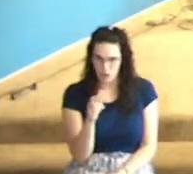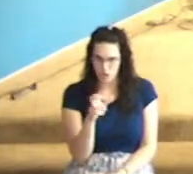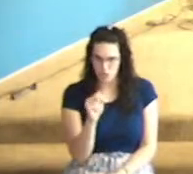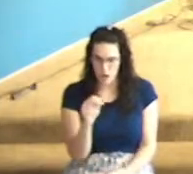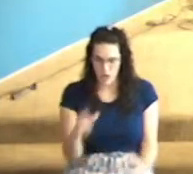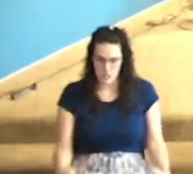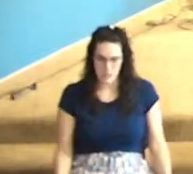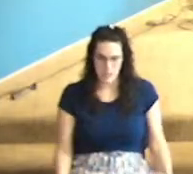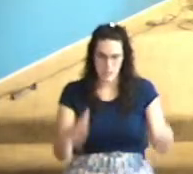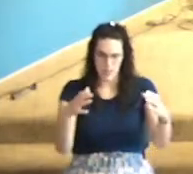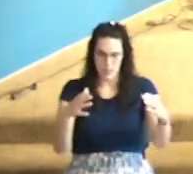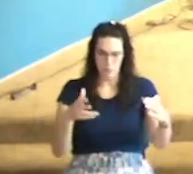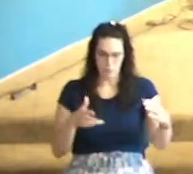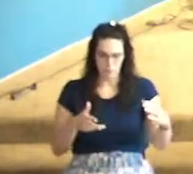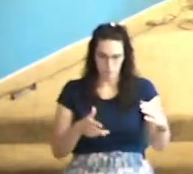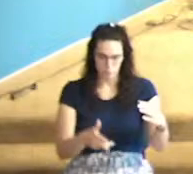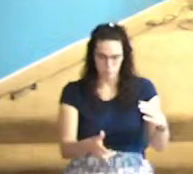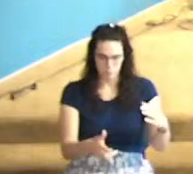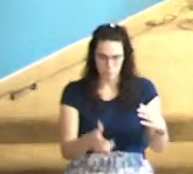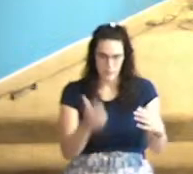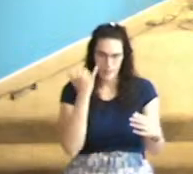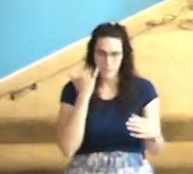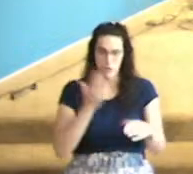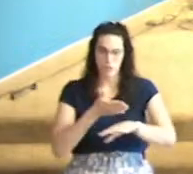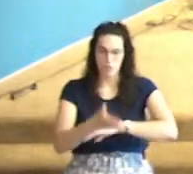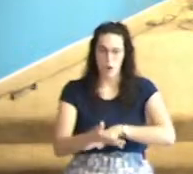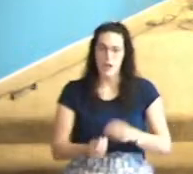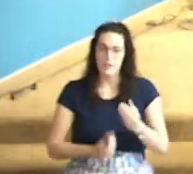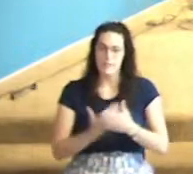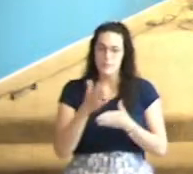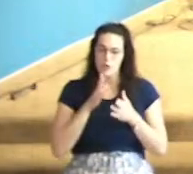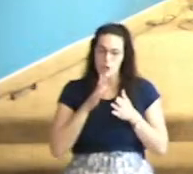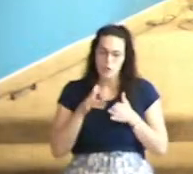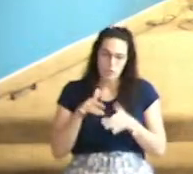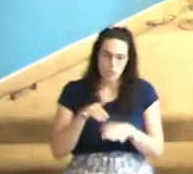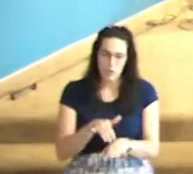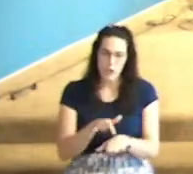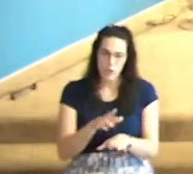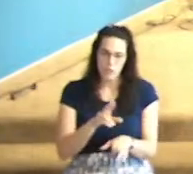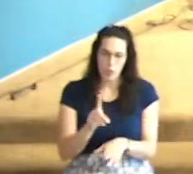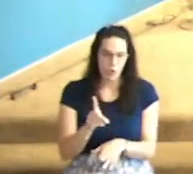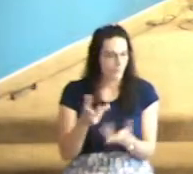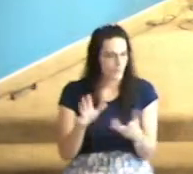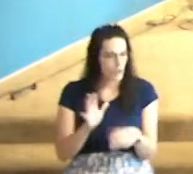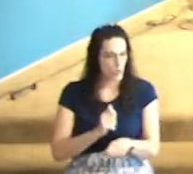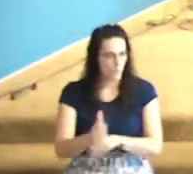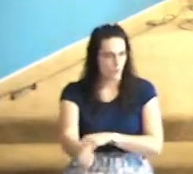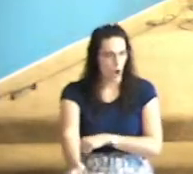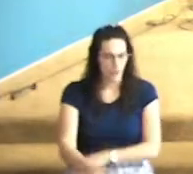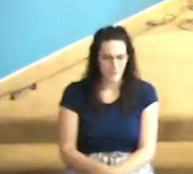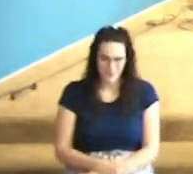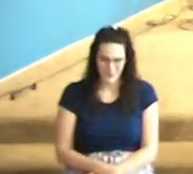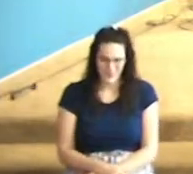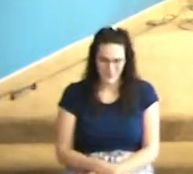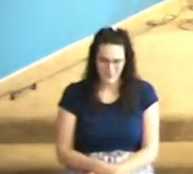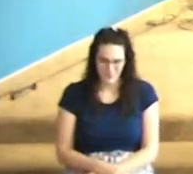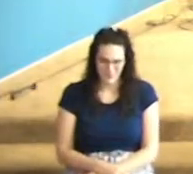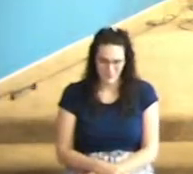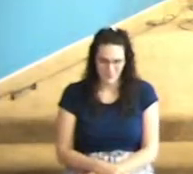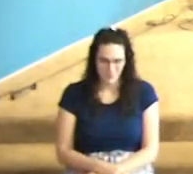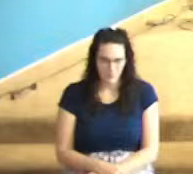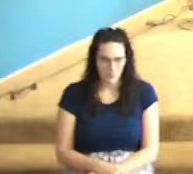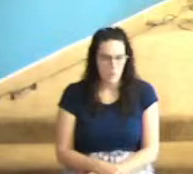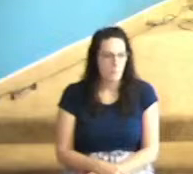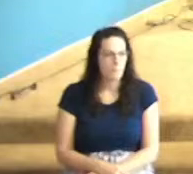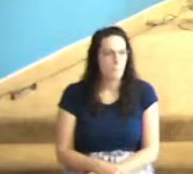straight into that drive. If you cross Spring Creek, you've gone too far. Okay? All right. So here's our verse for the